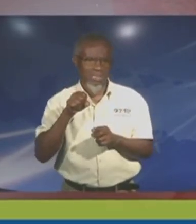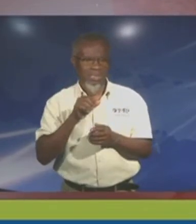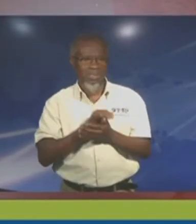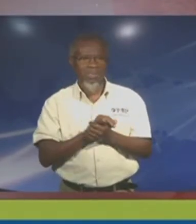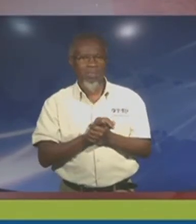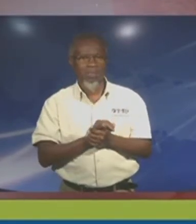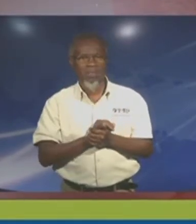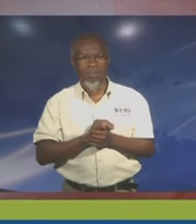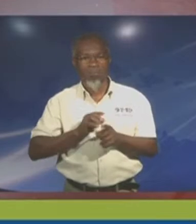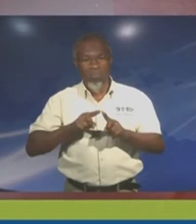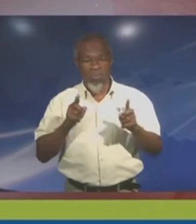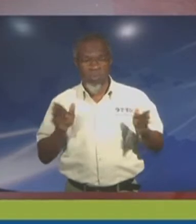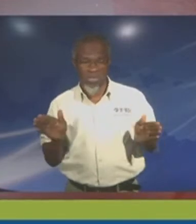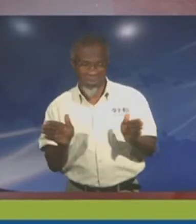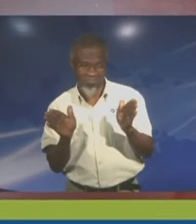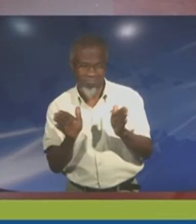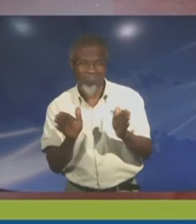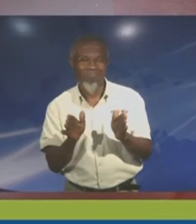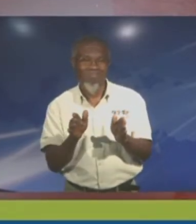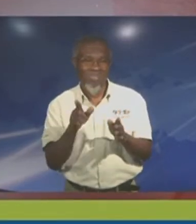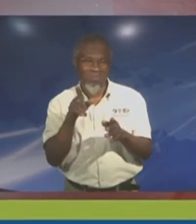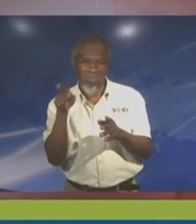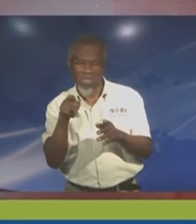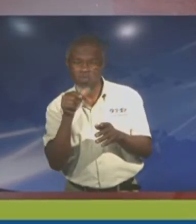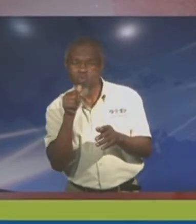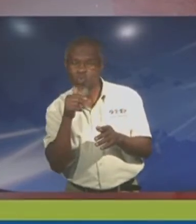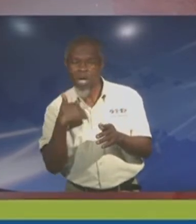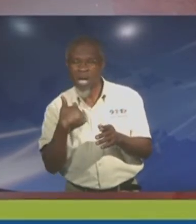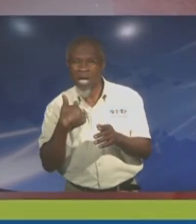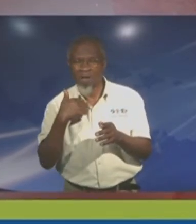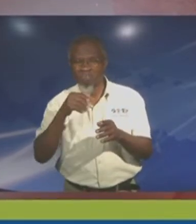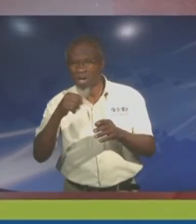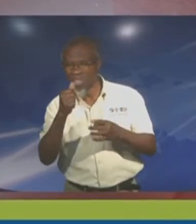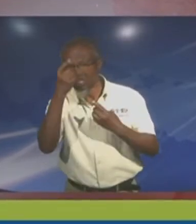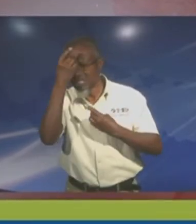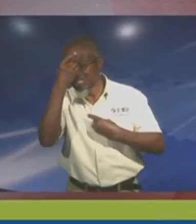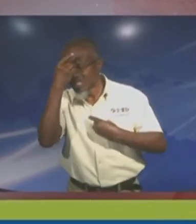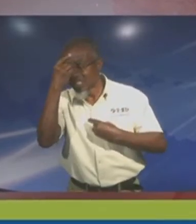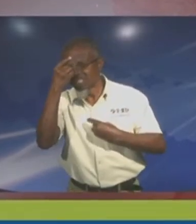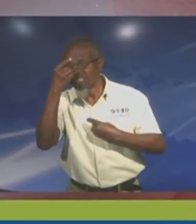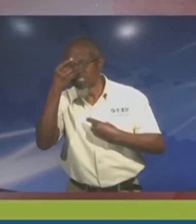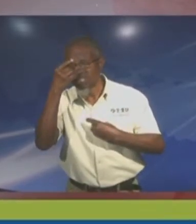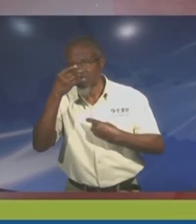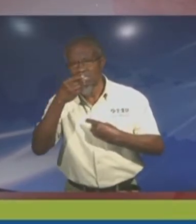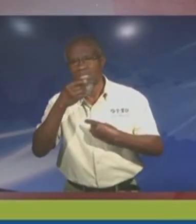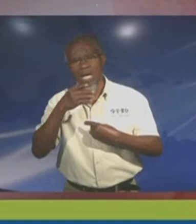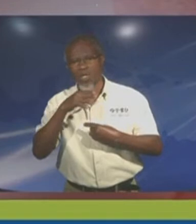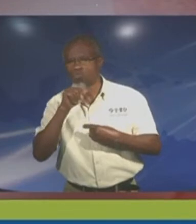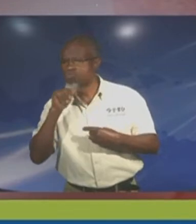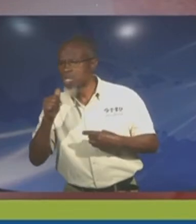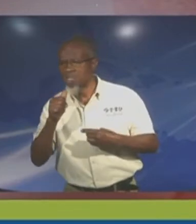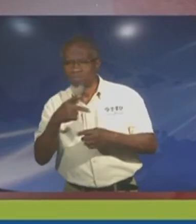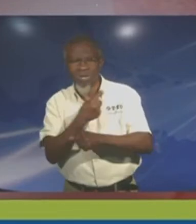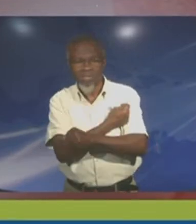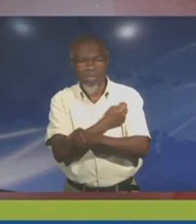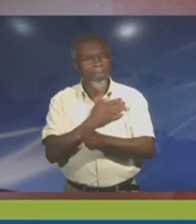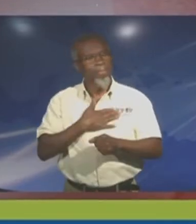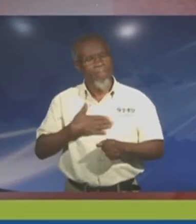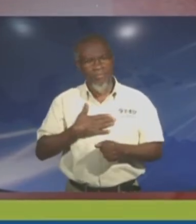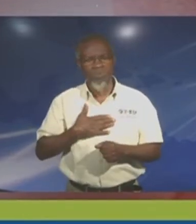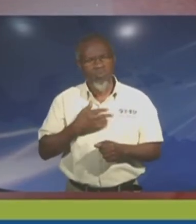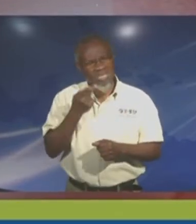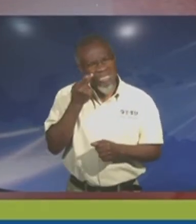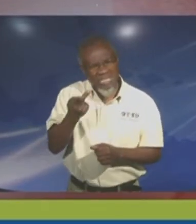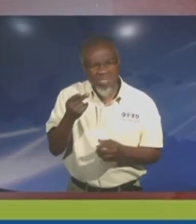that individuals who have comorbidities and individuals who have not been vaccinated are predominant among